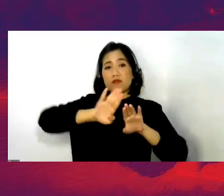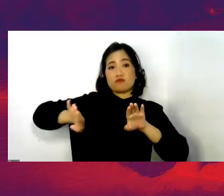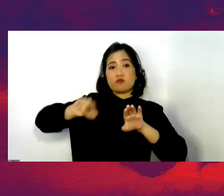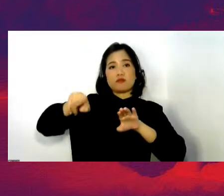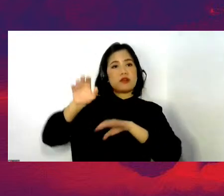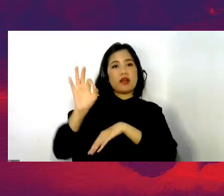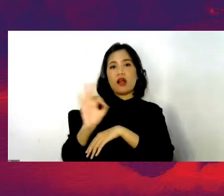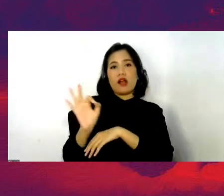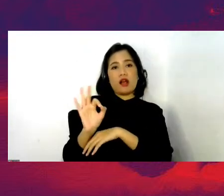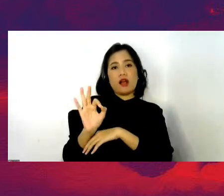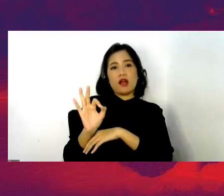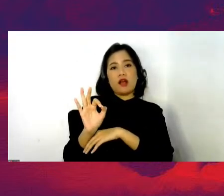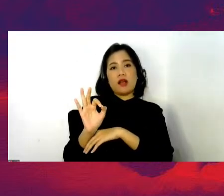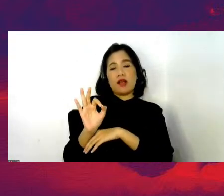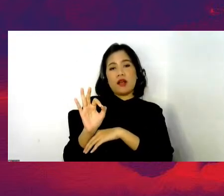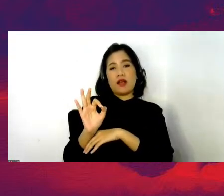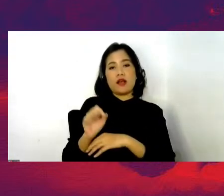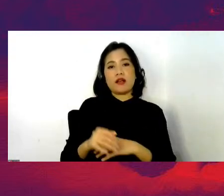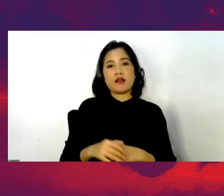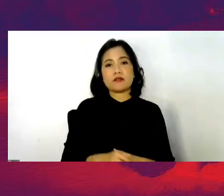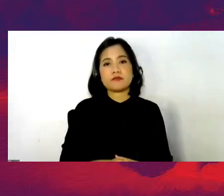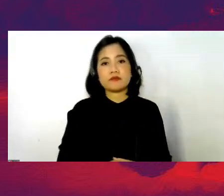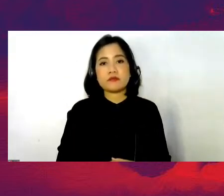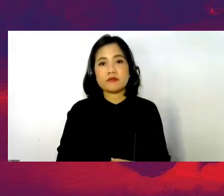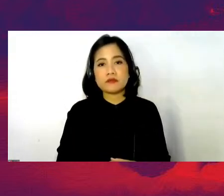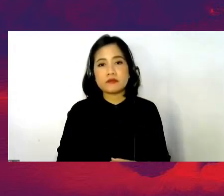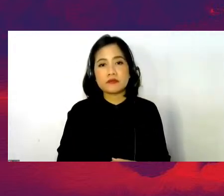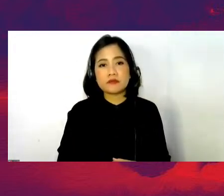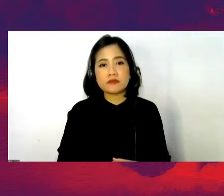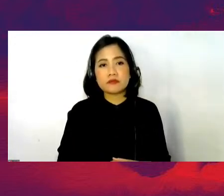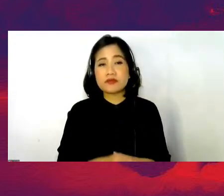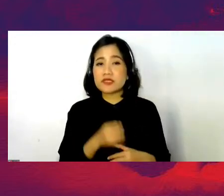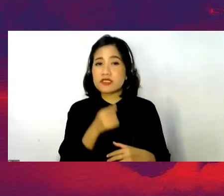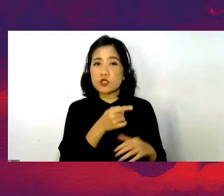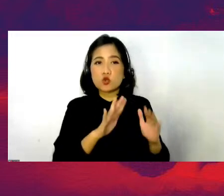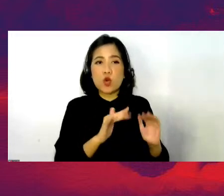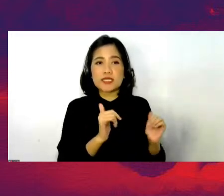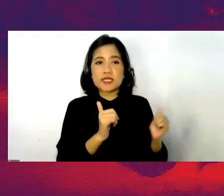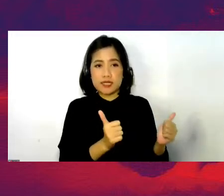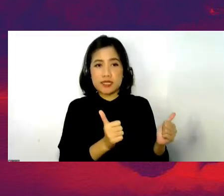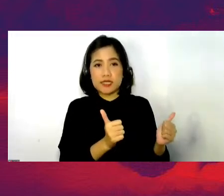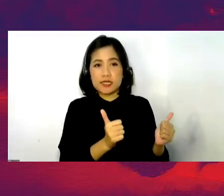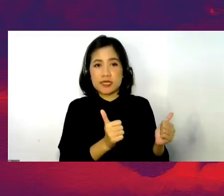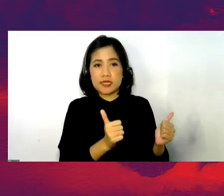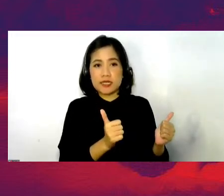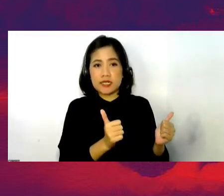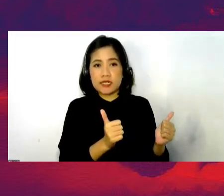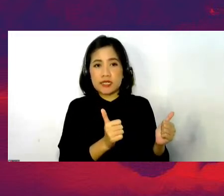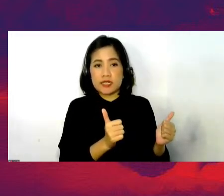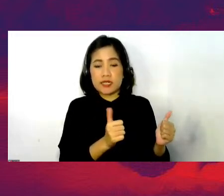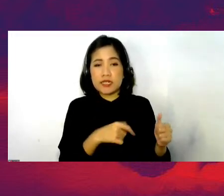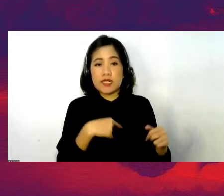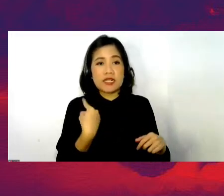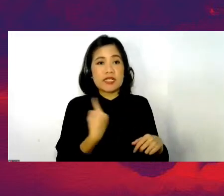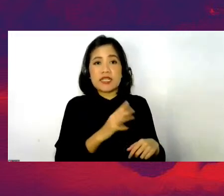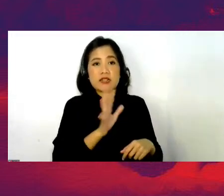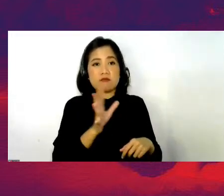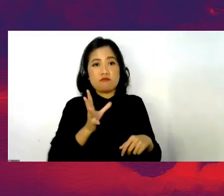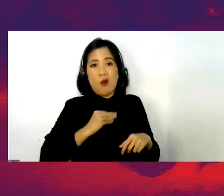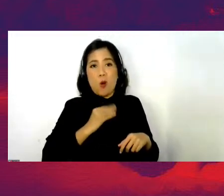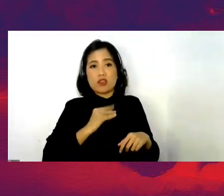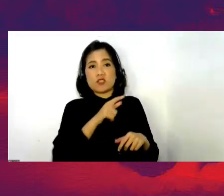individual cutoffs, deprivation cutoffs as they're called. 1 per dimension, say if you have a health variable, an education variable, and